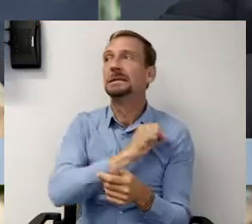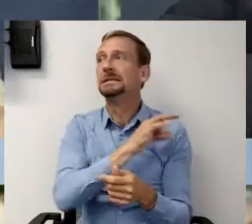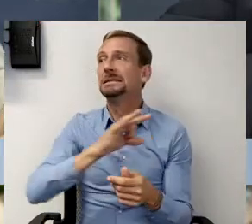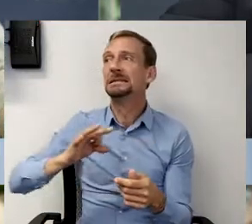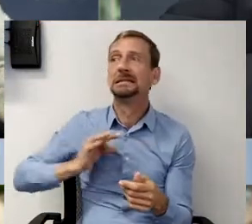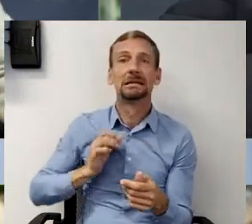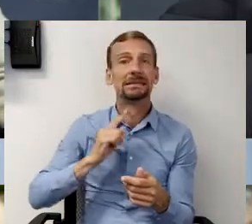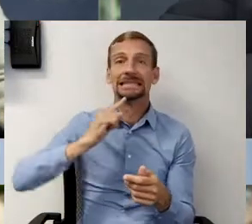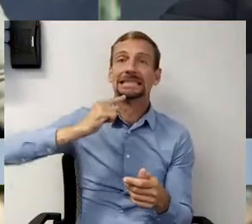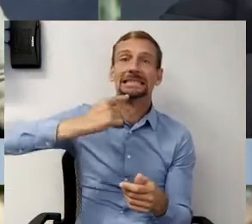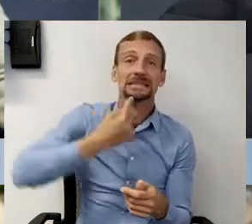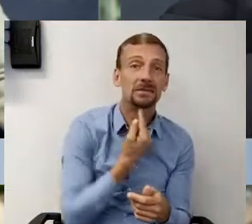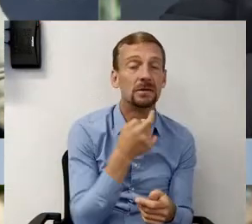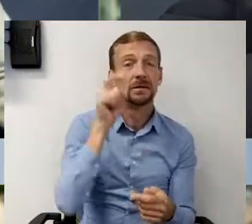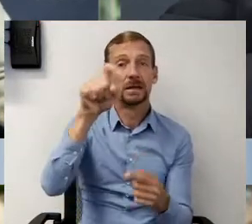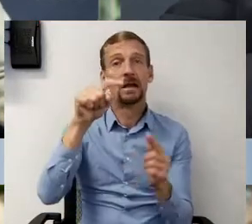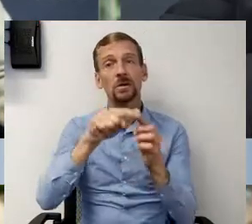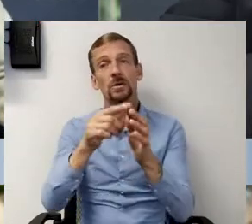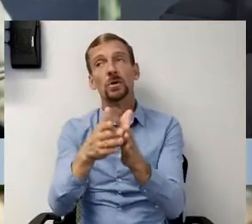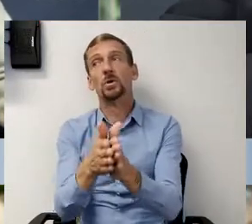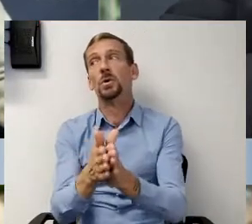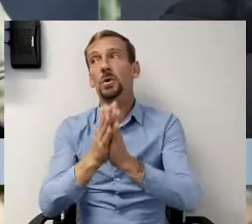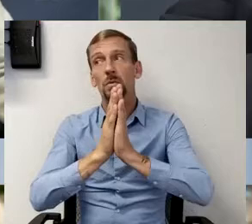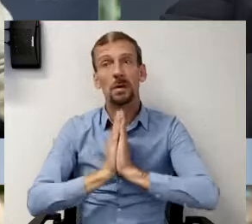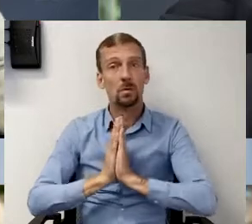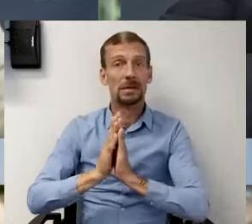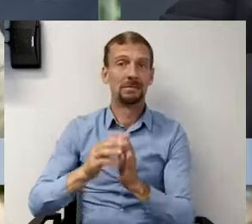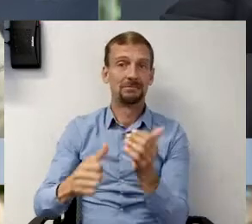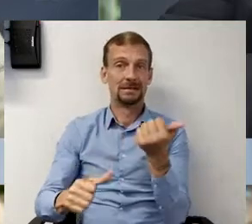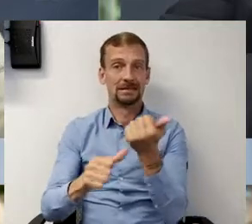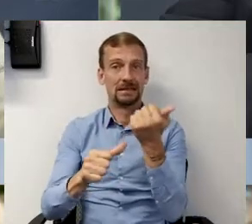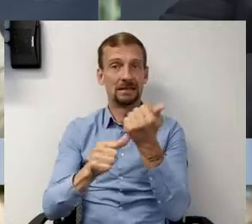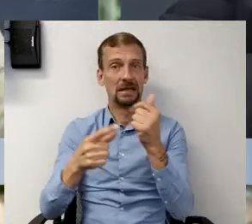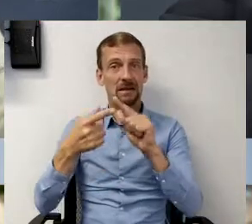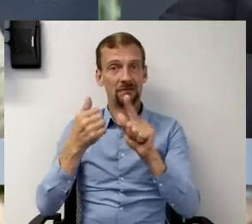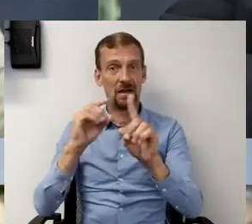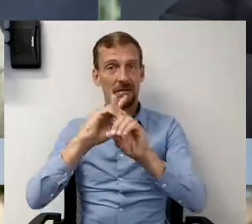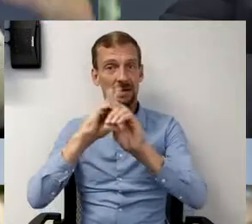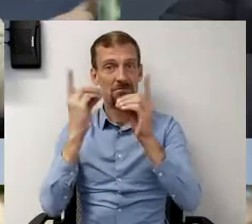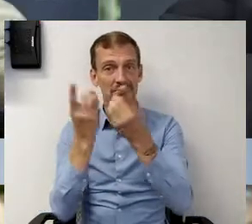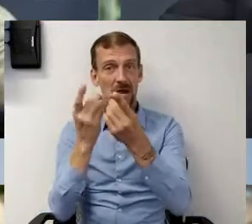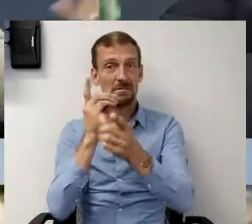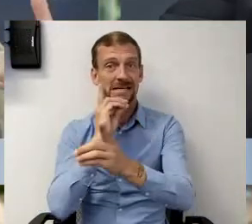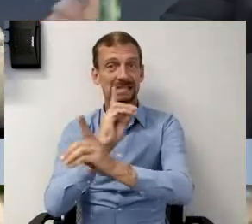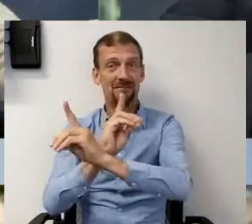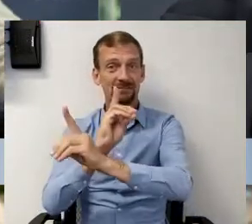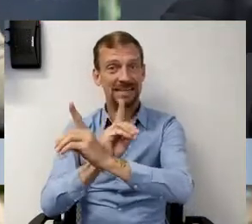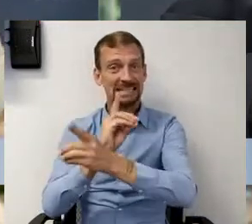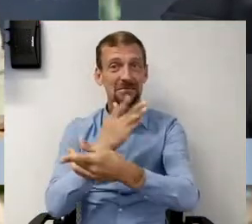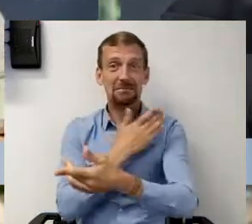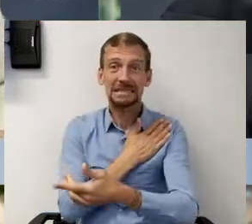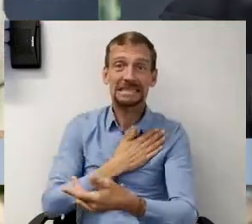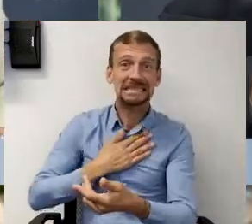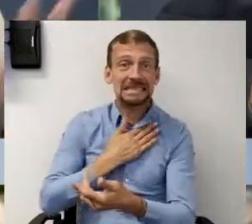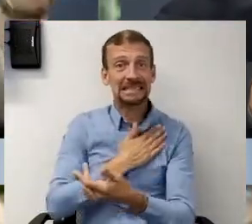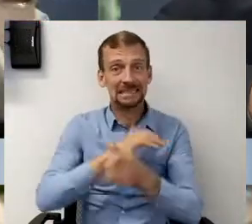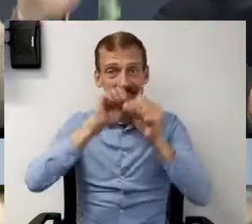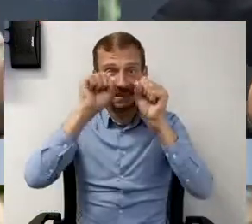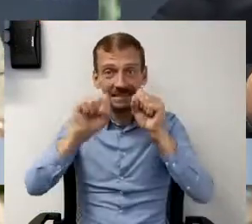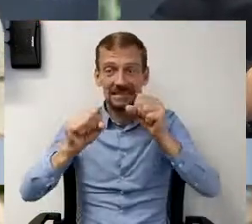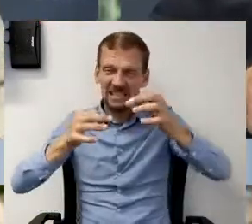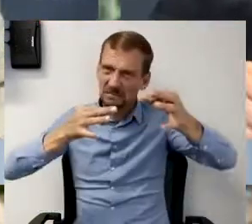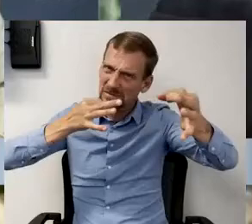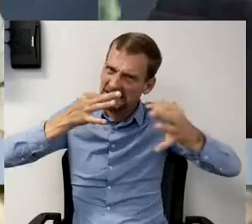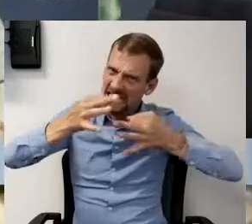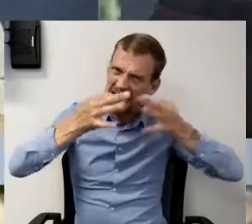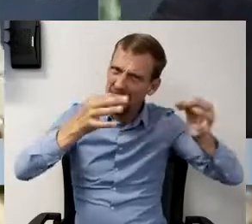so dire that you had to request assistance from the Department of Defense. So can you kind of put both of